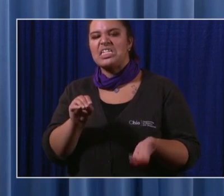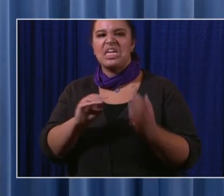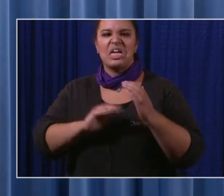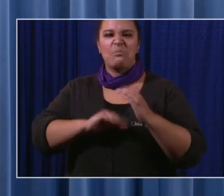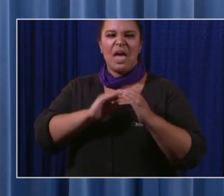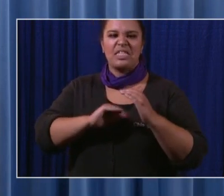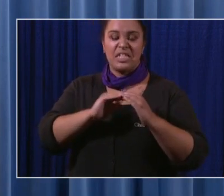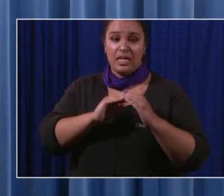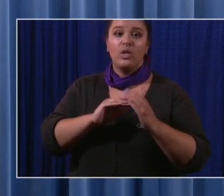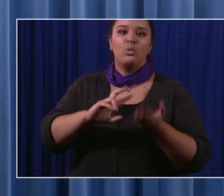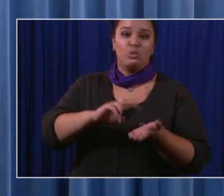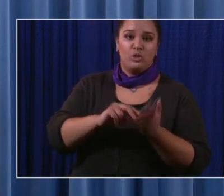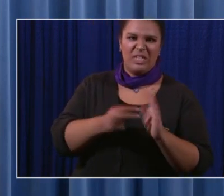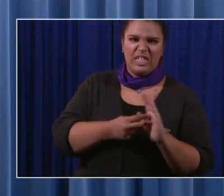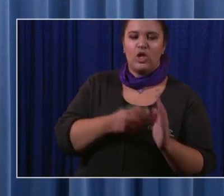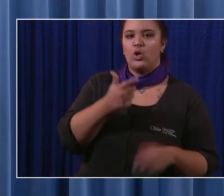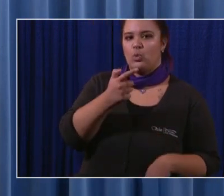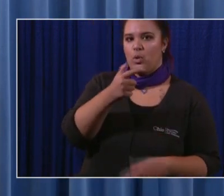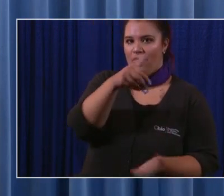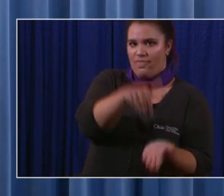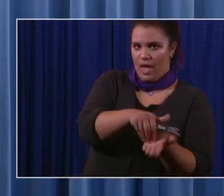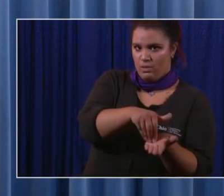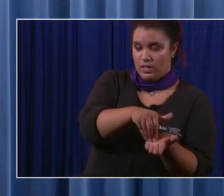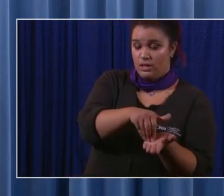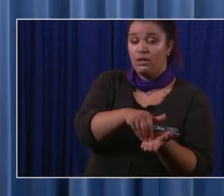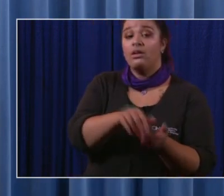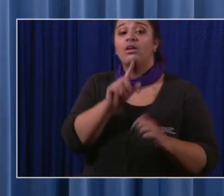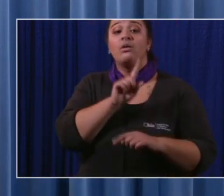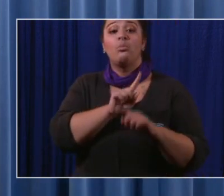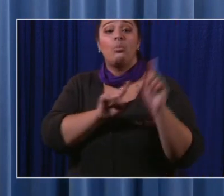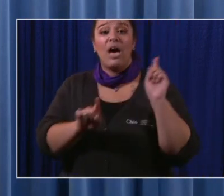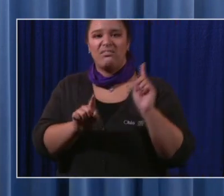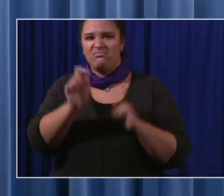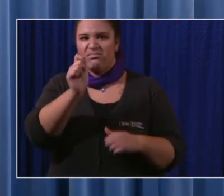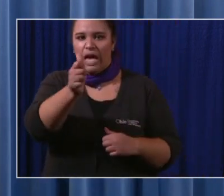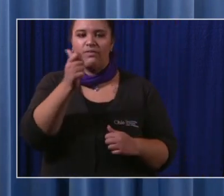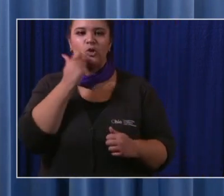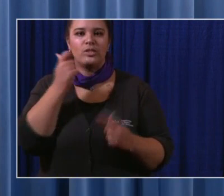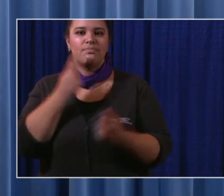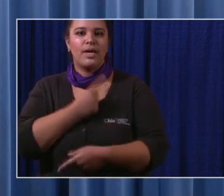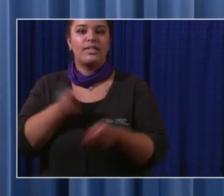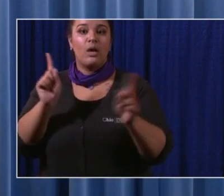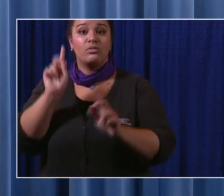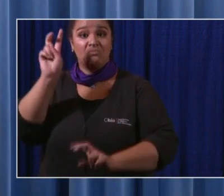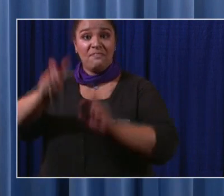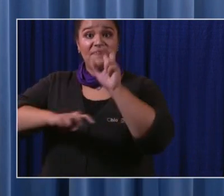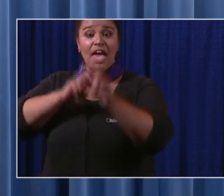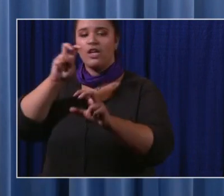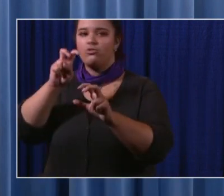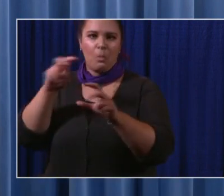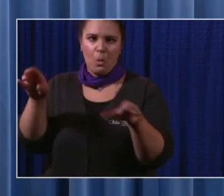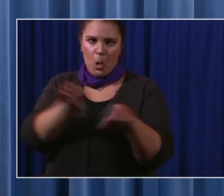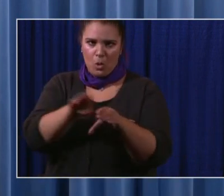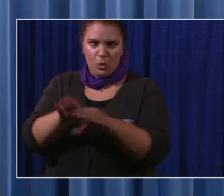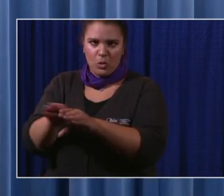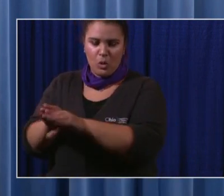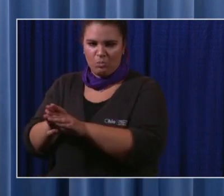even the move you just made earlier today, closing down large events at the fairs. Do you support this plan?